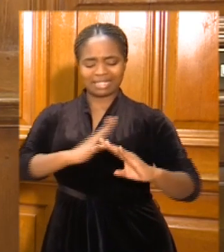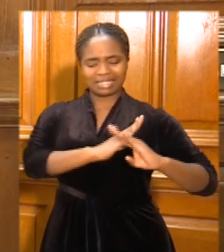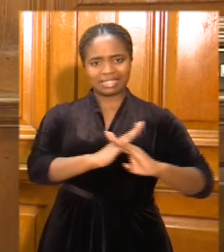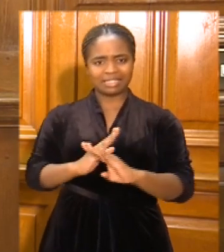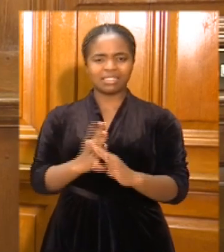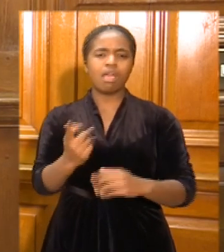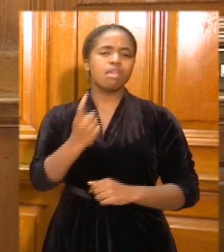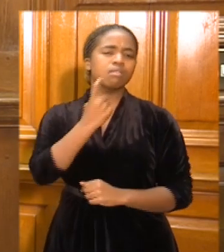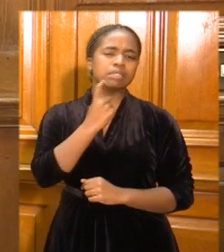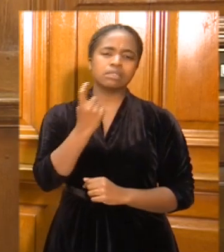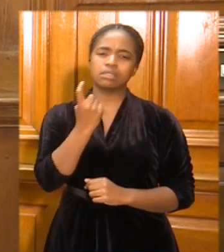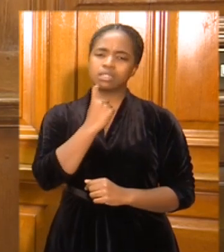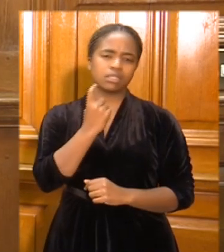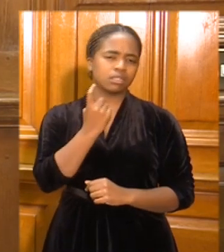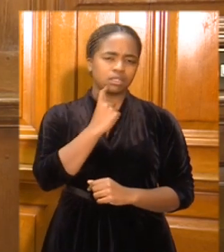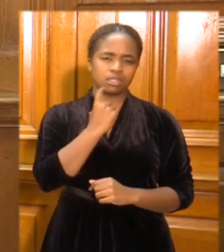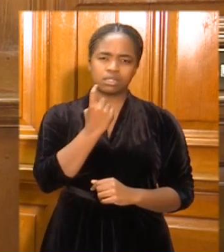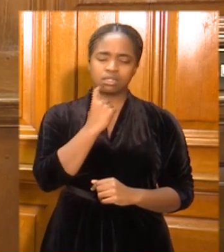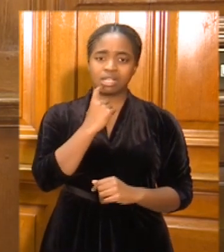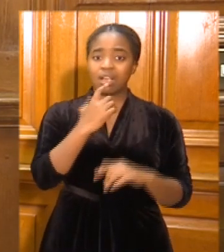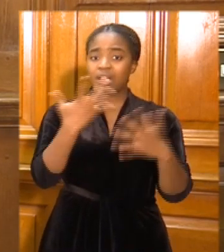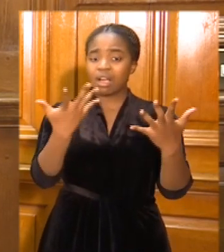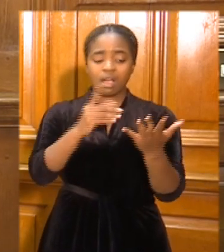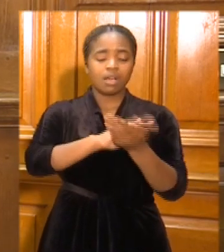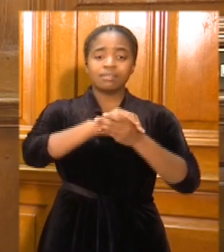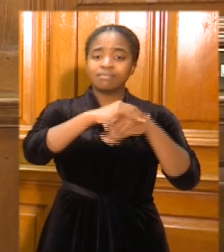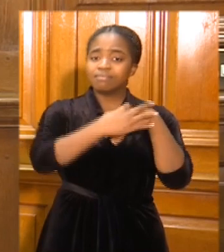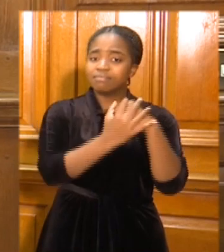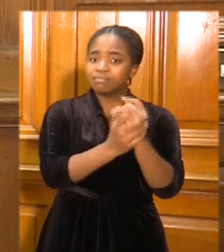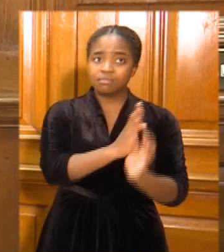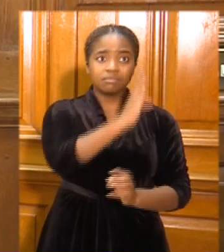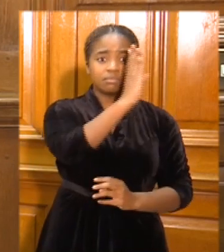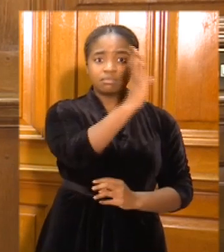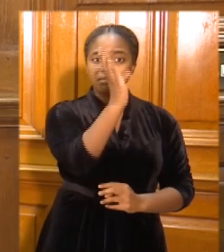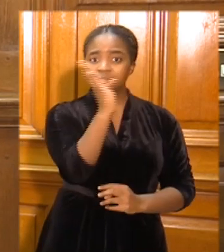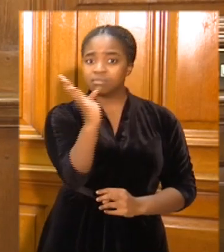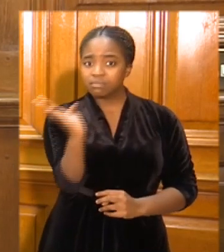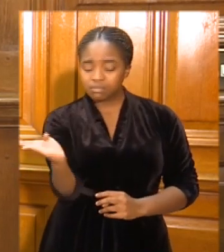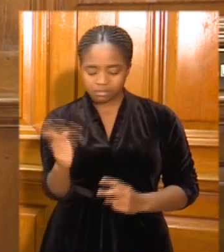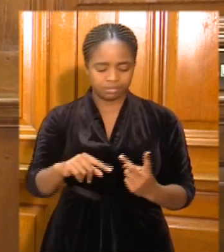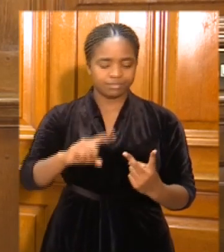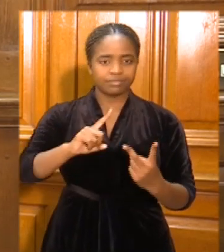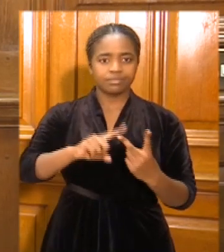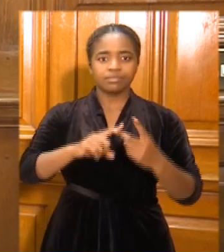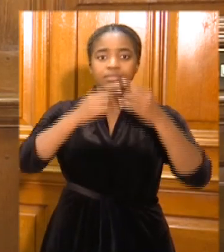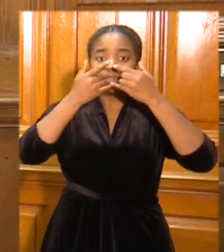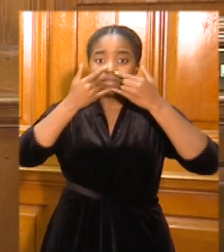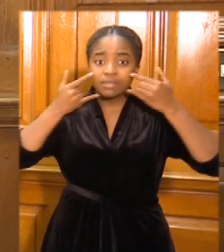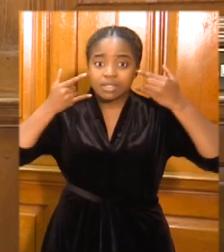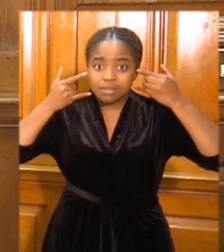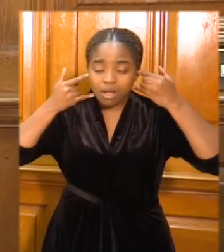the simplest. Washing our hands regularly, wearing a face mask,